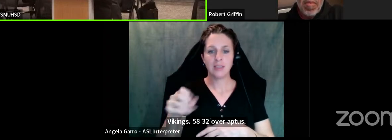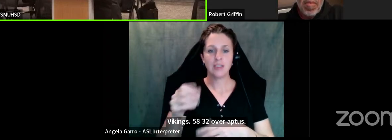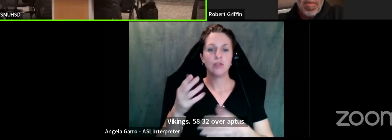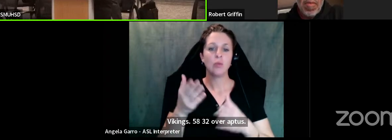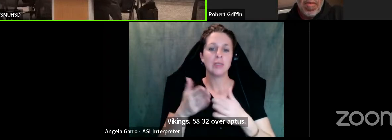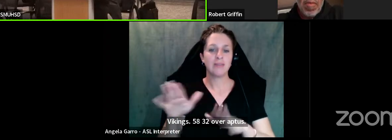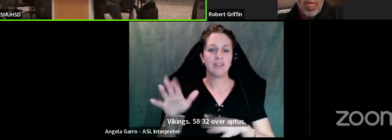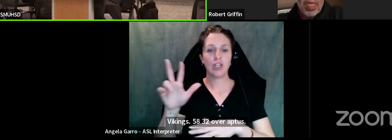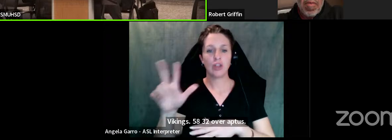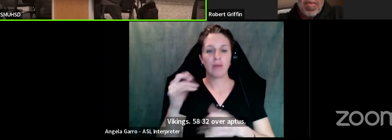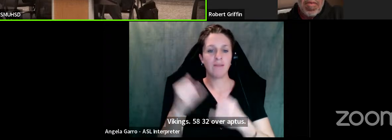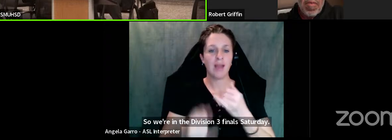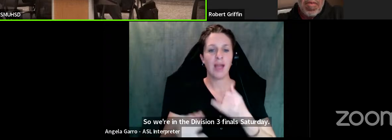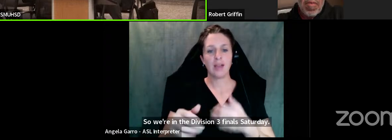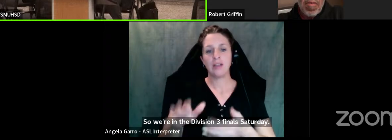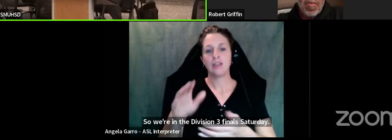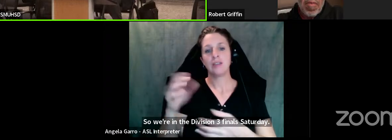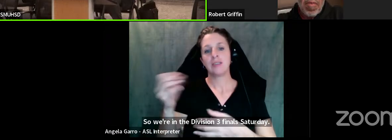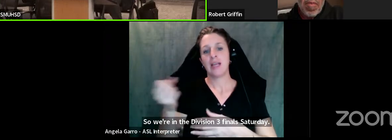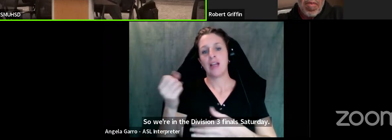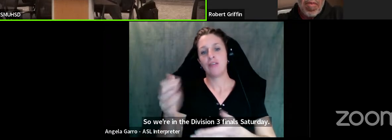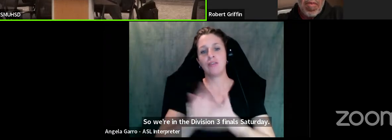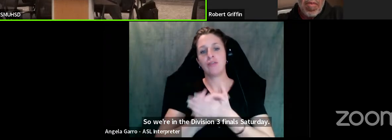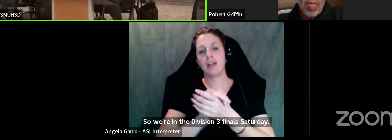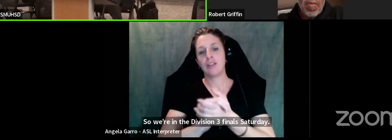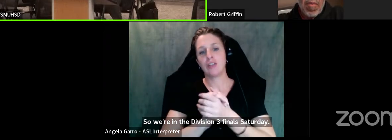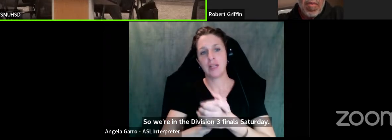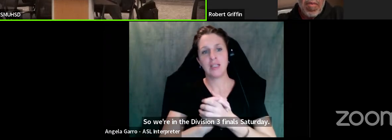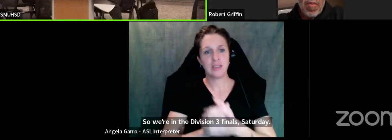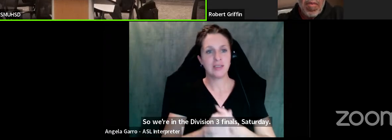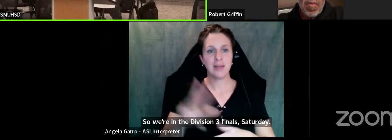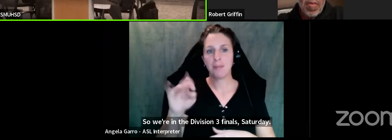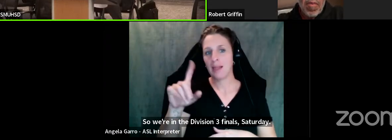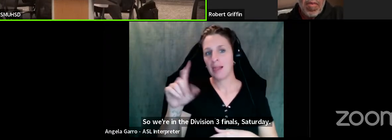Saturday. Congratulations, Mills Vikings out there.